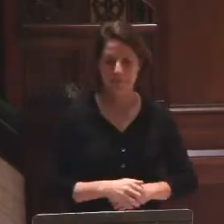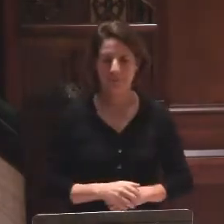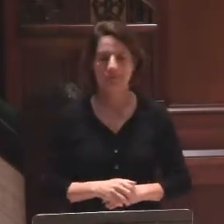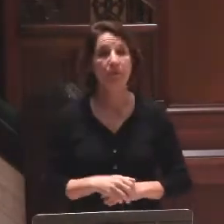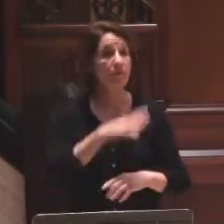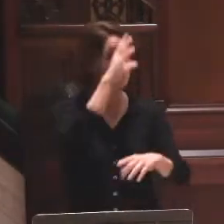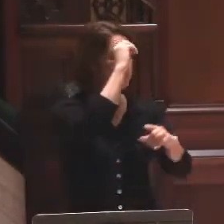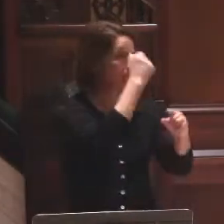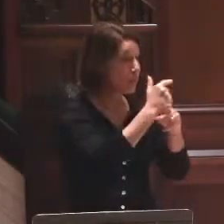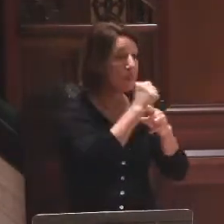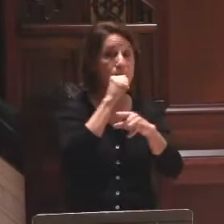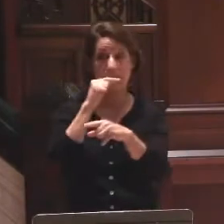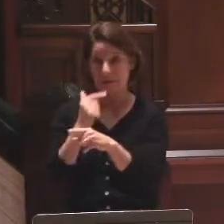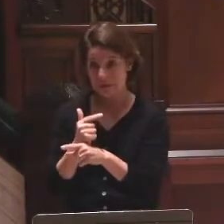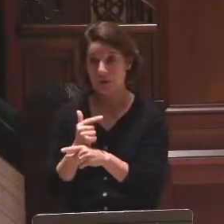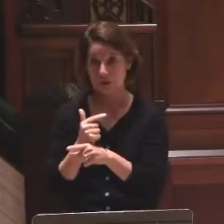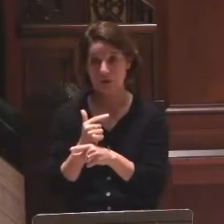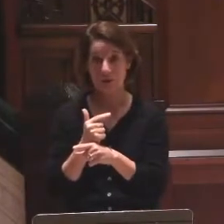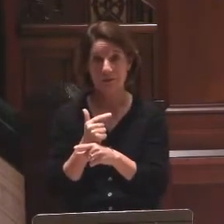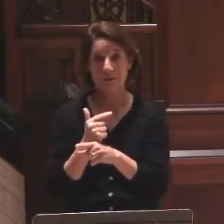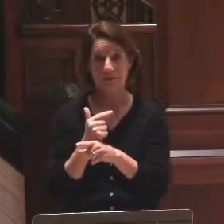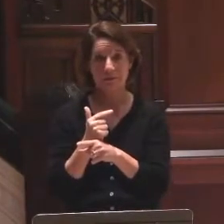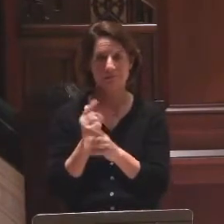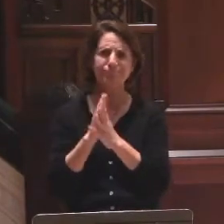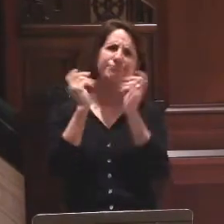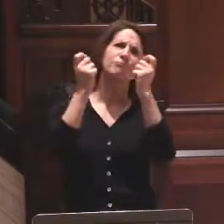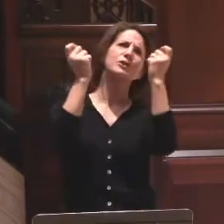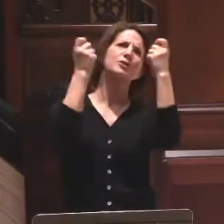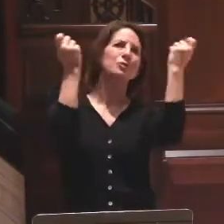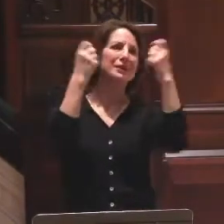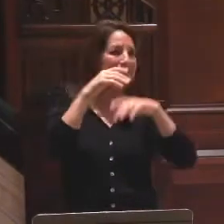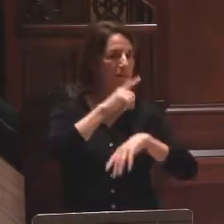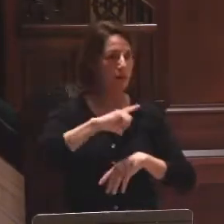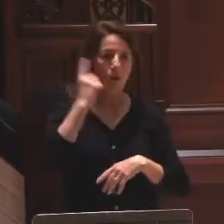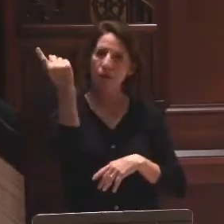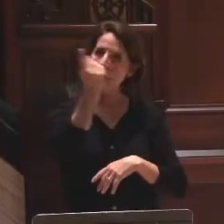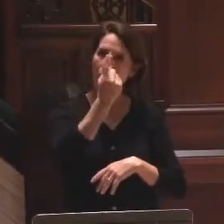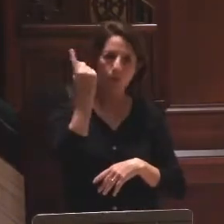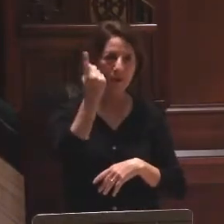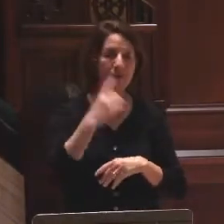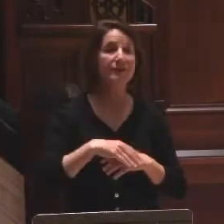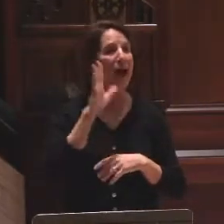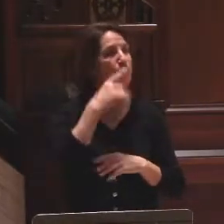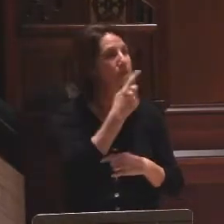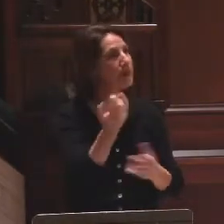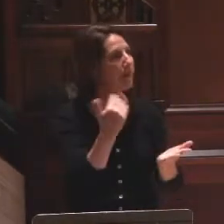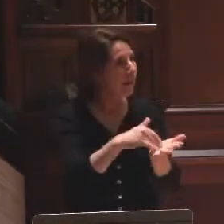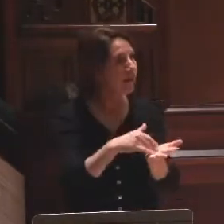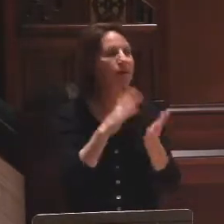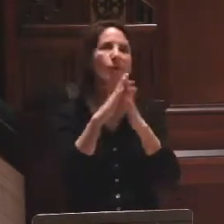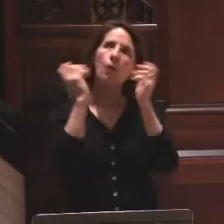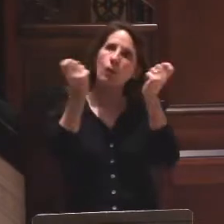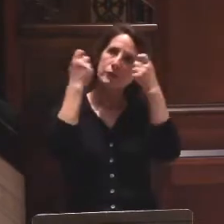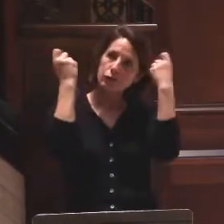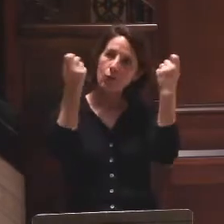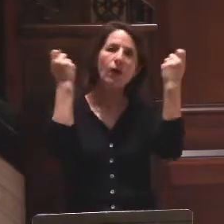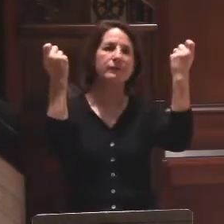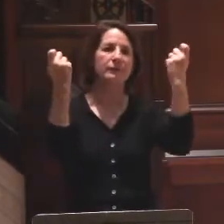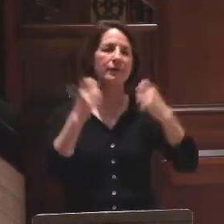Brothers and sisters, rejoice in the Lord always. I shall say it again,